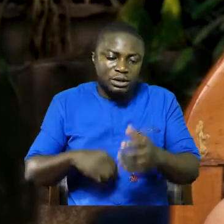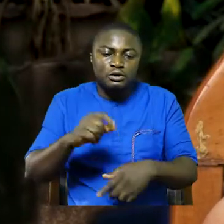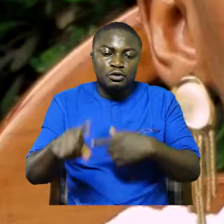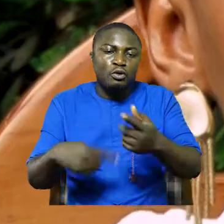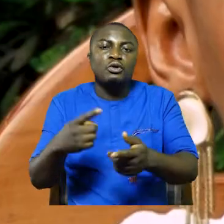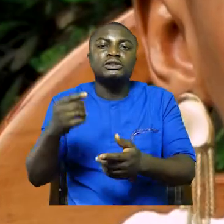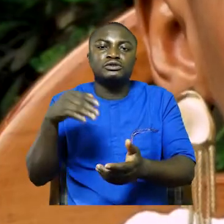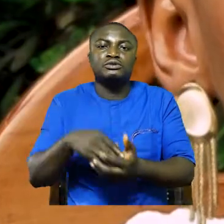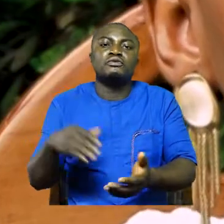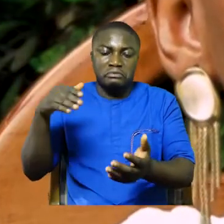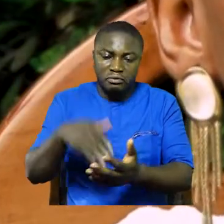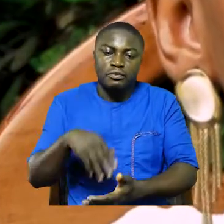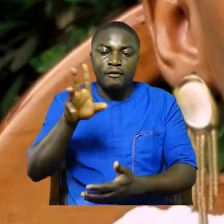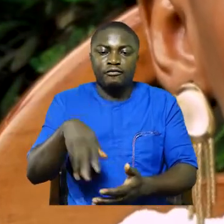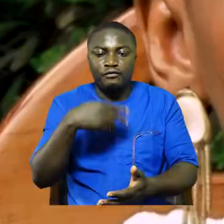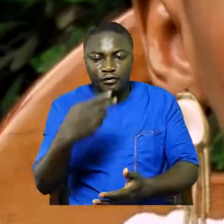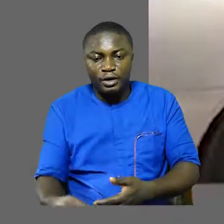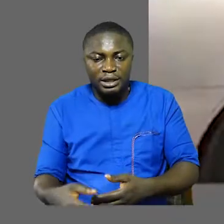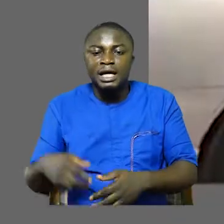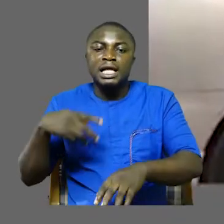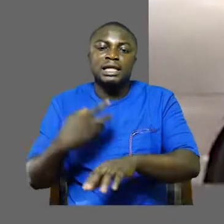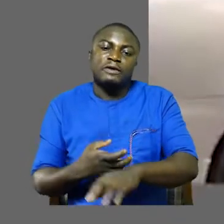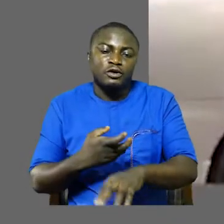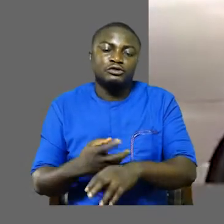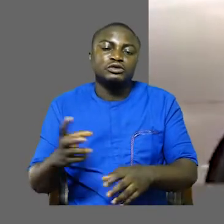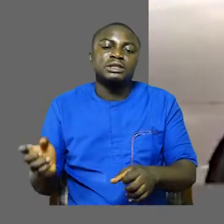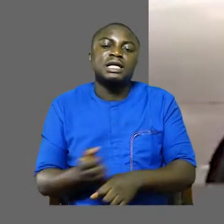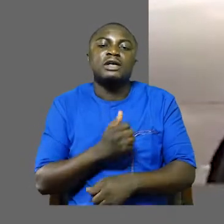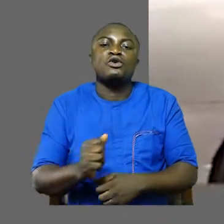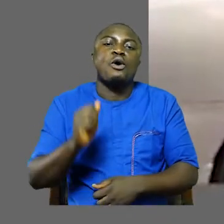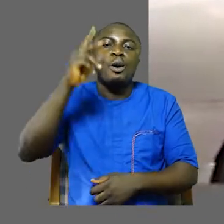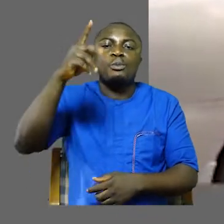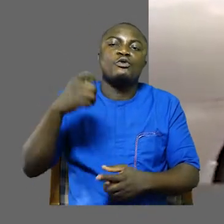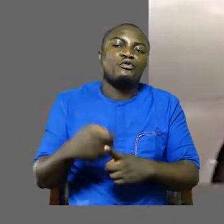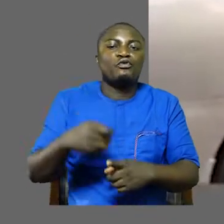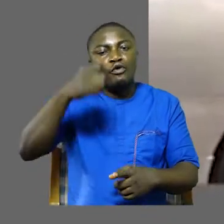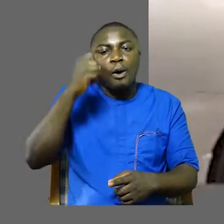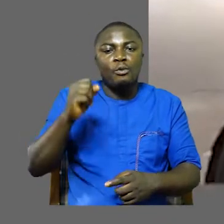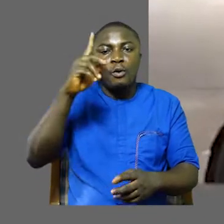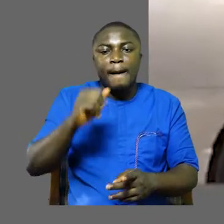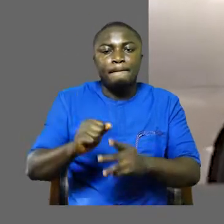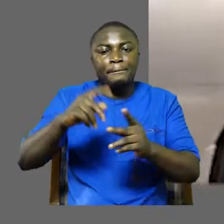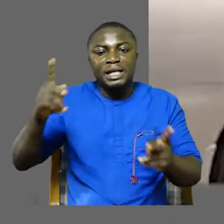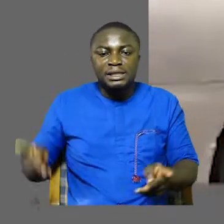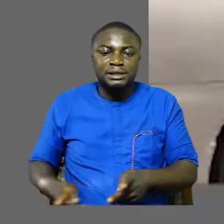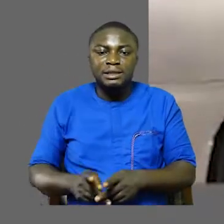going through. Frequent falling, difficulty getting up from the seat,